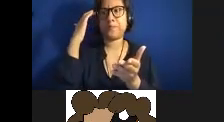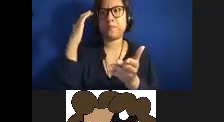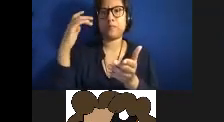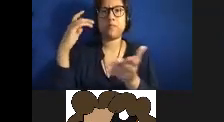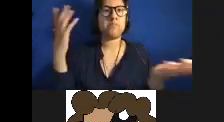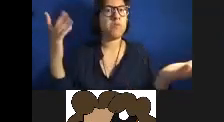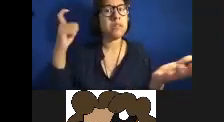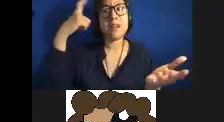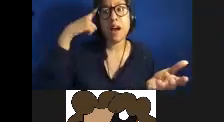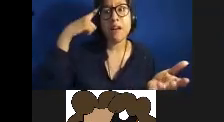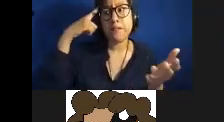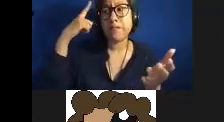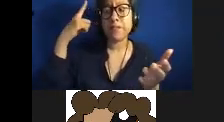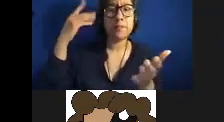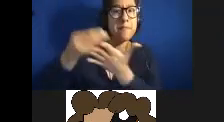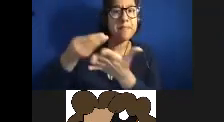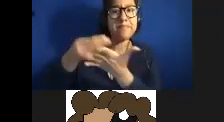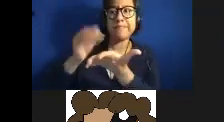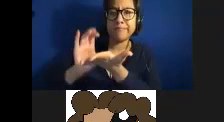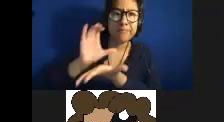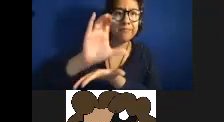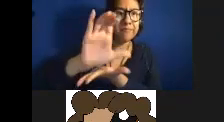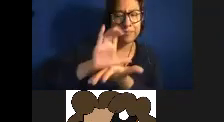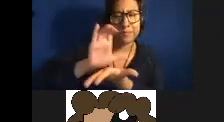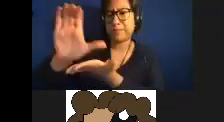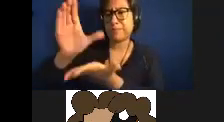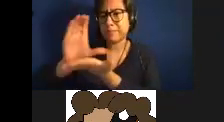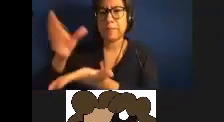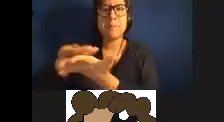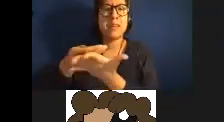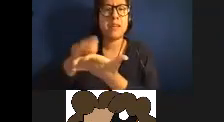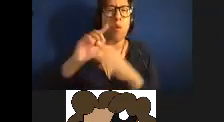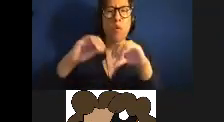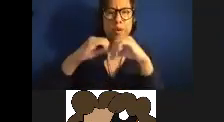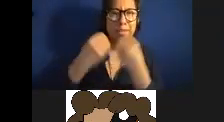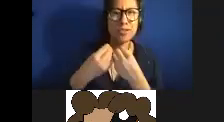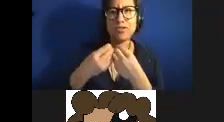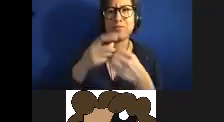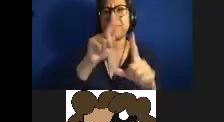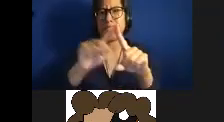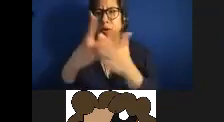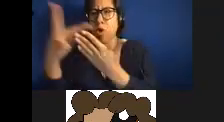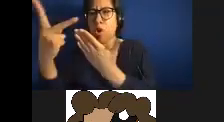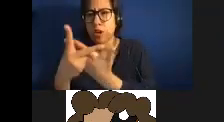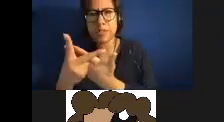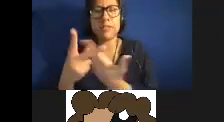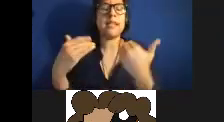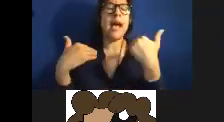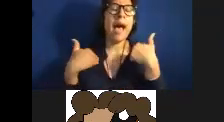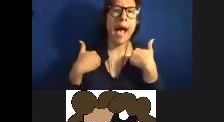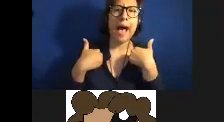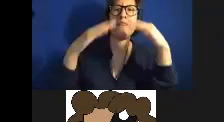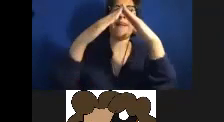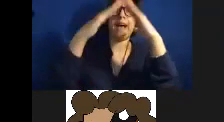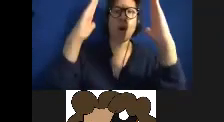placing fundings in organizations and different programs to have them for housing and job